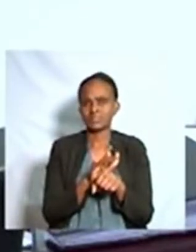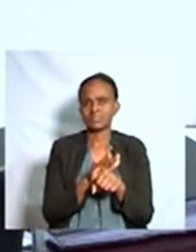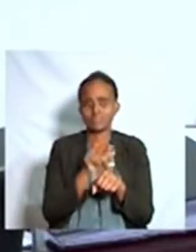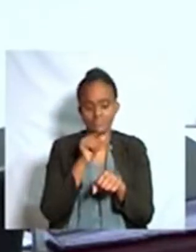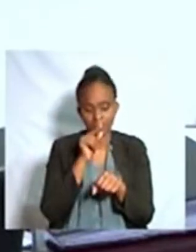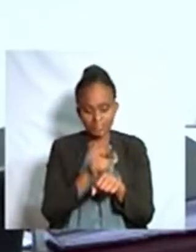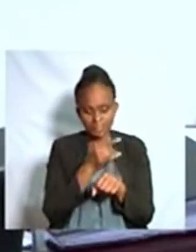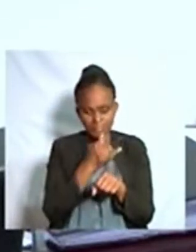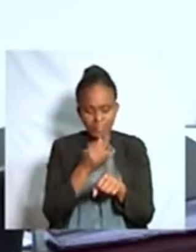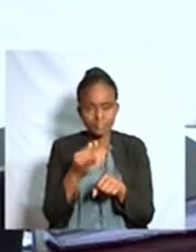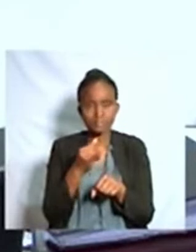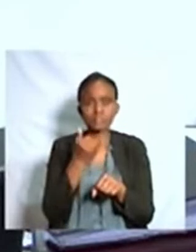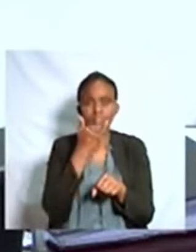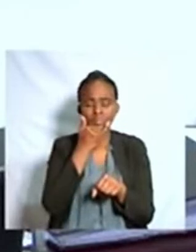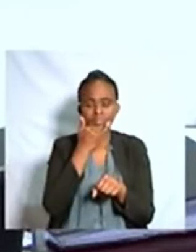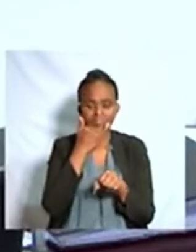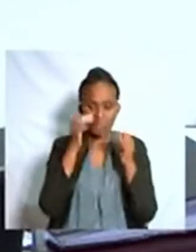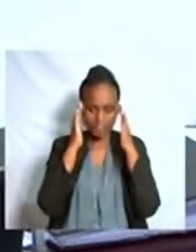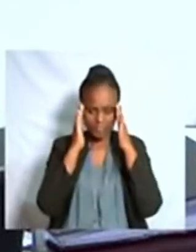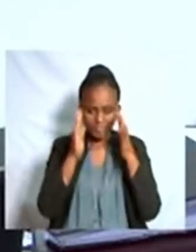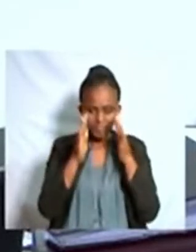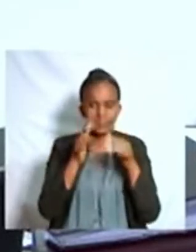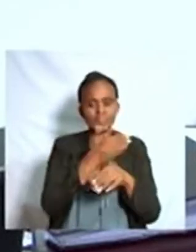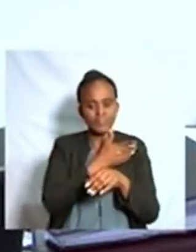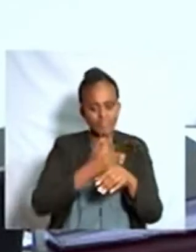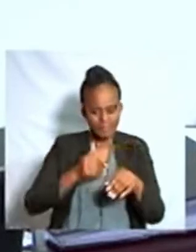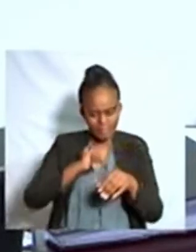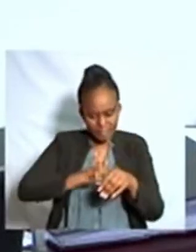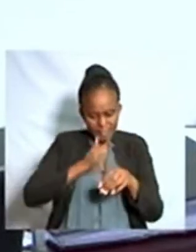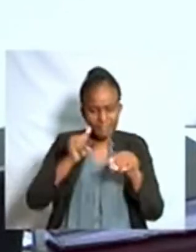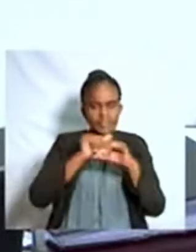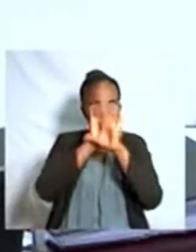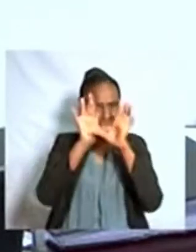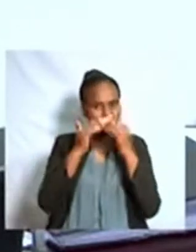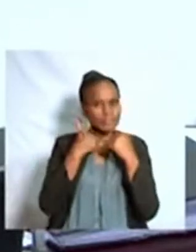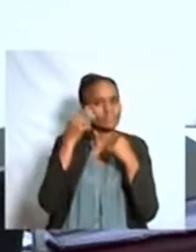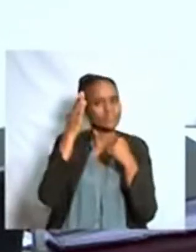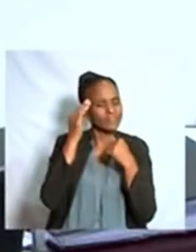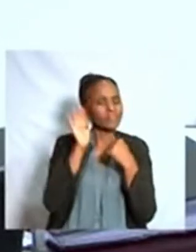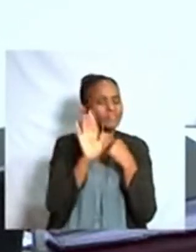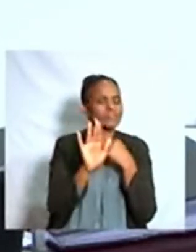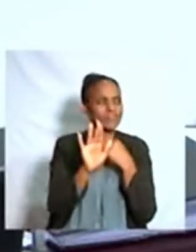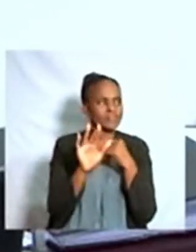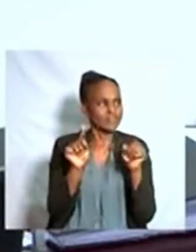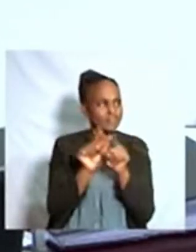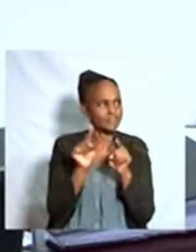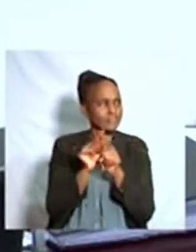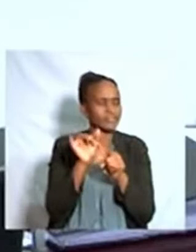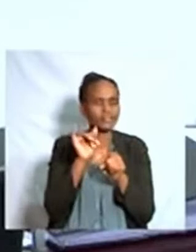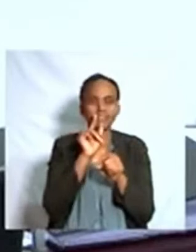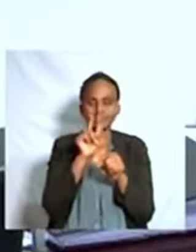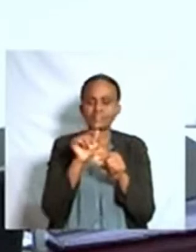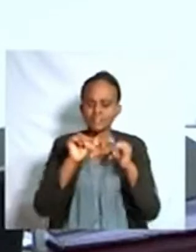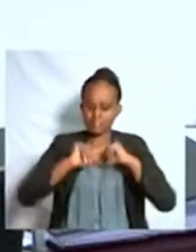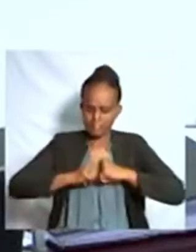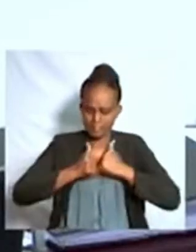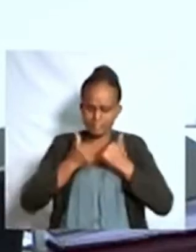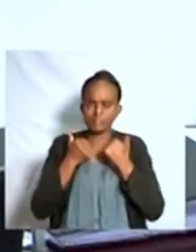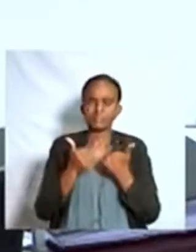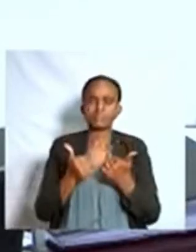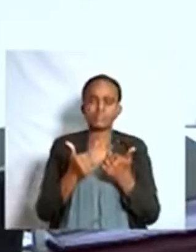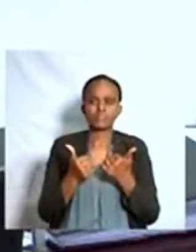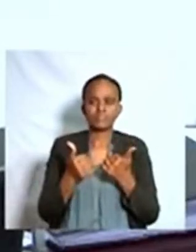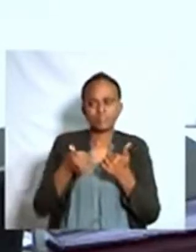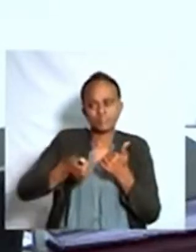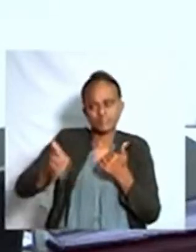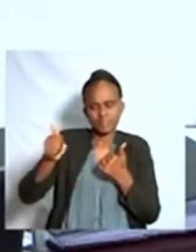omission committed by the Council. We have clearly established that, and it remains unto us. She